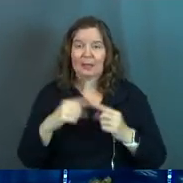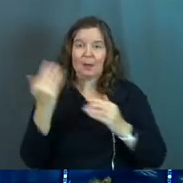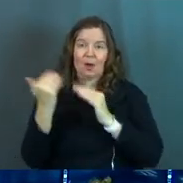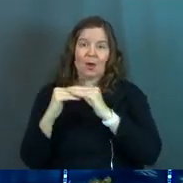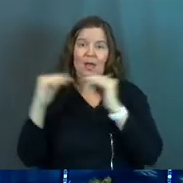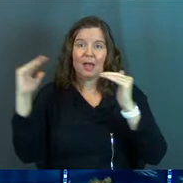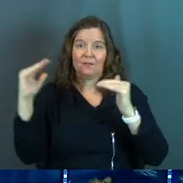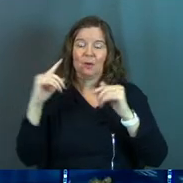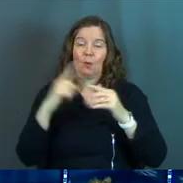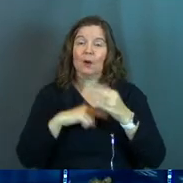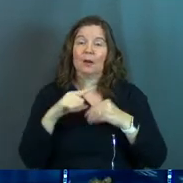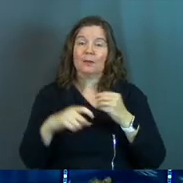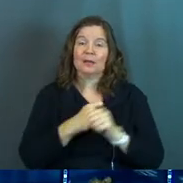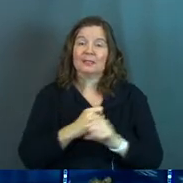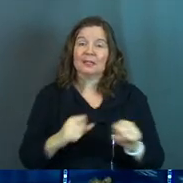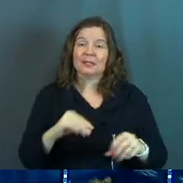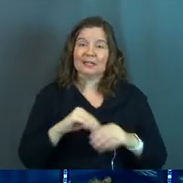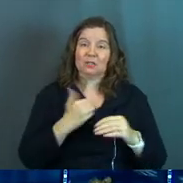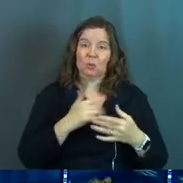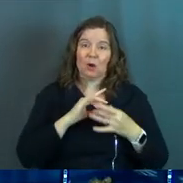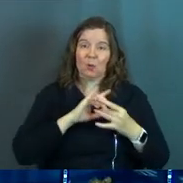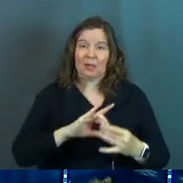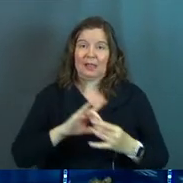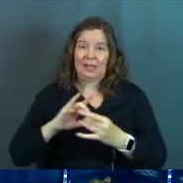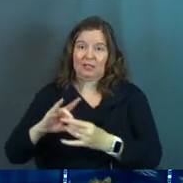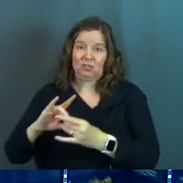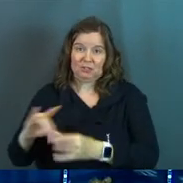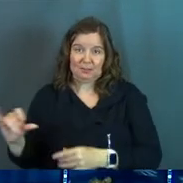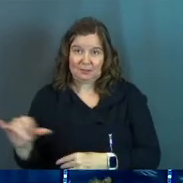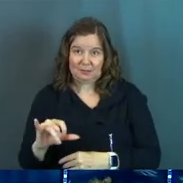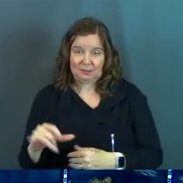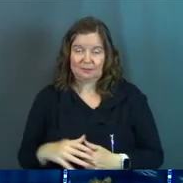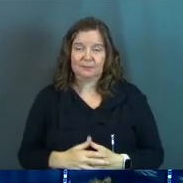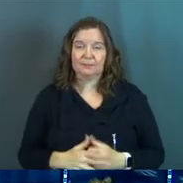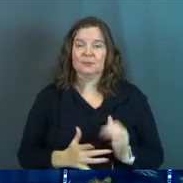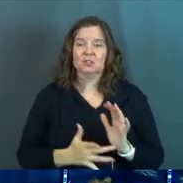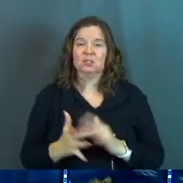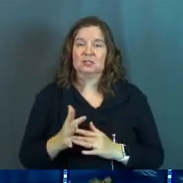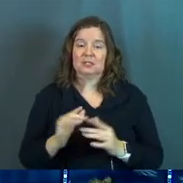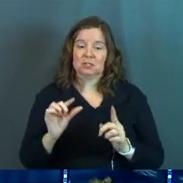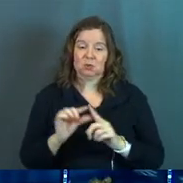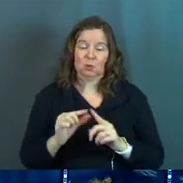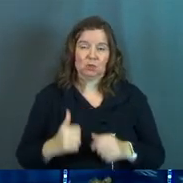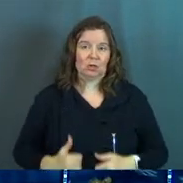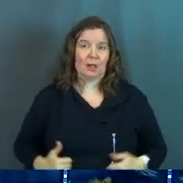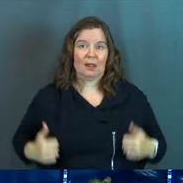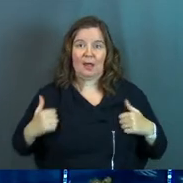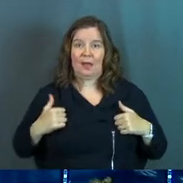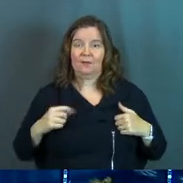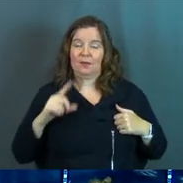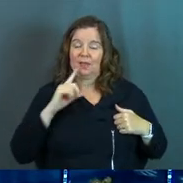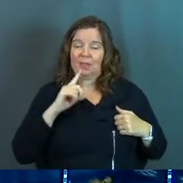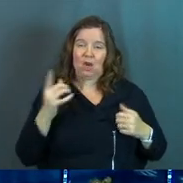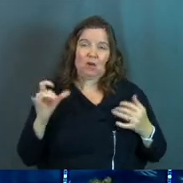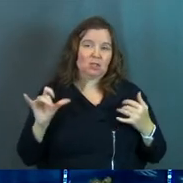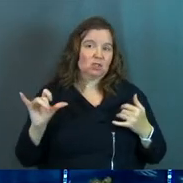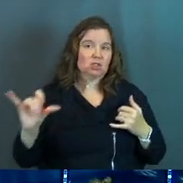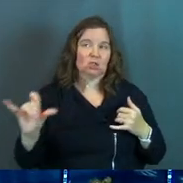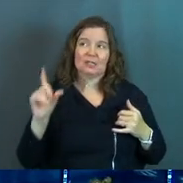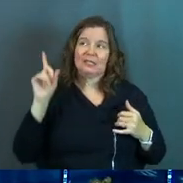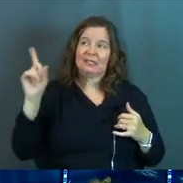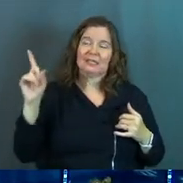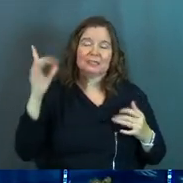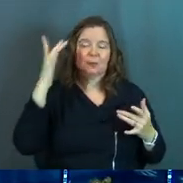about heaven. How about salvation into our relationships? Jesus' words are life, and they are eternal.